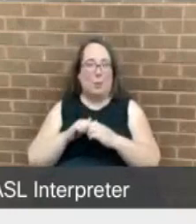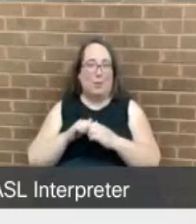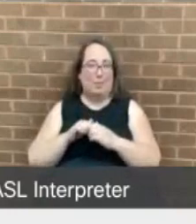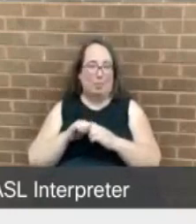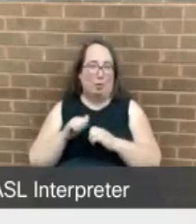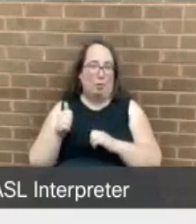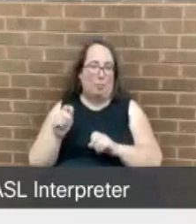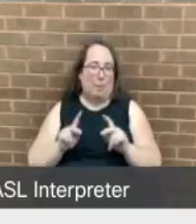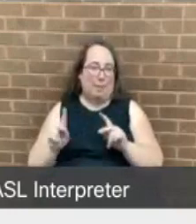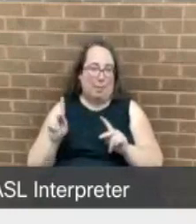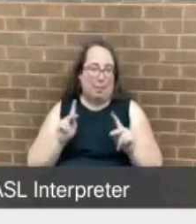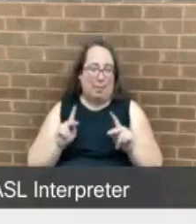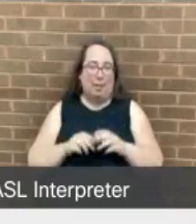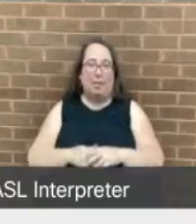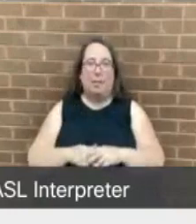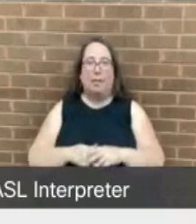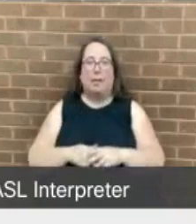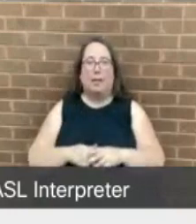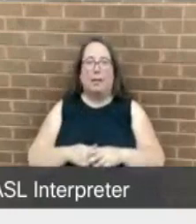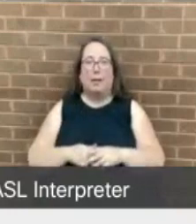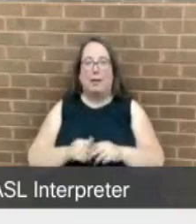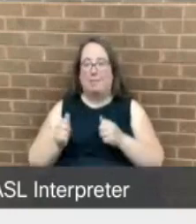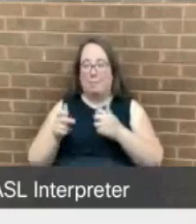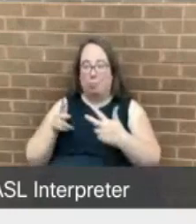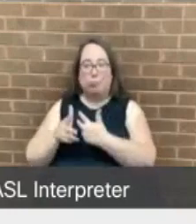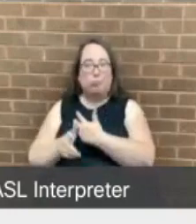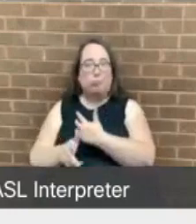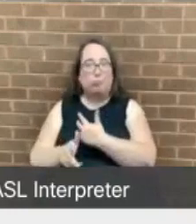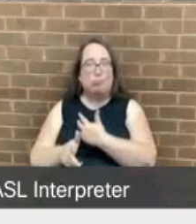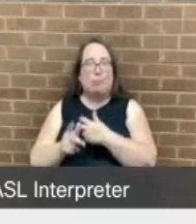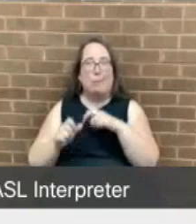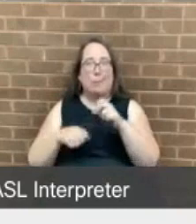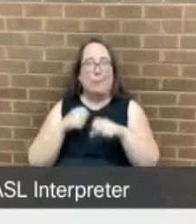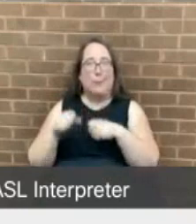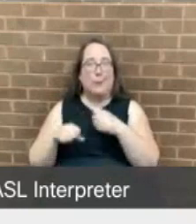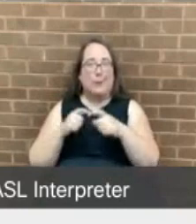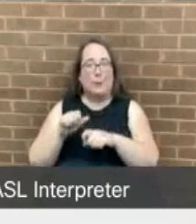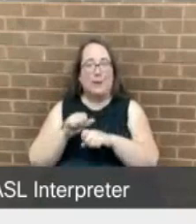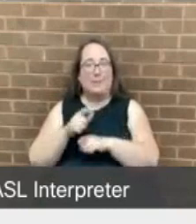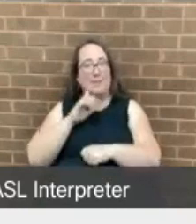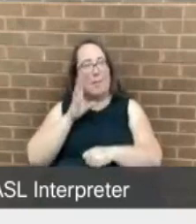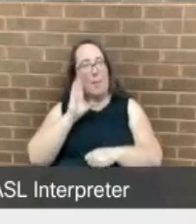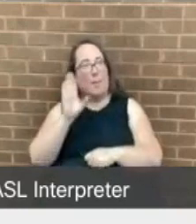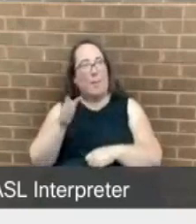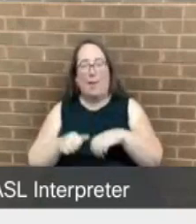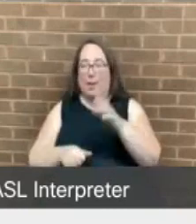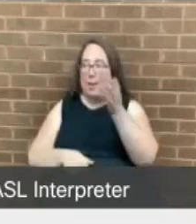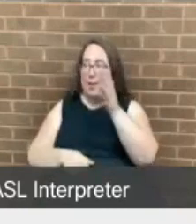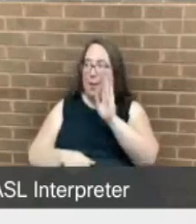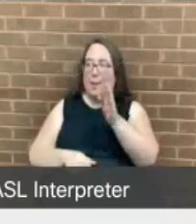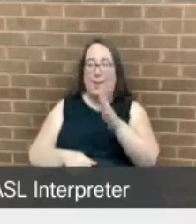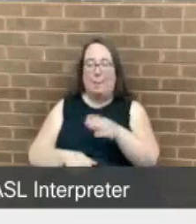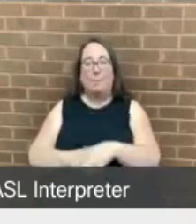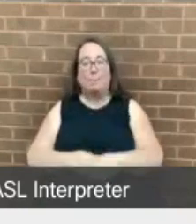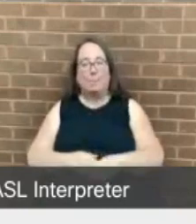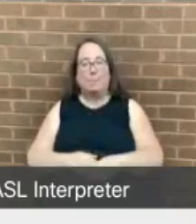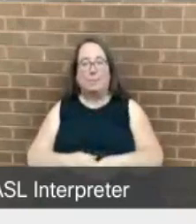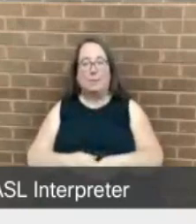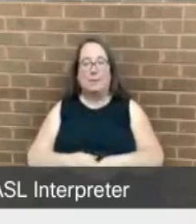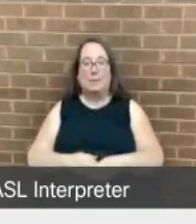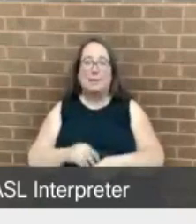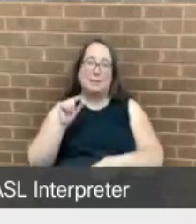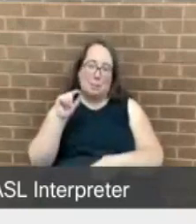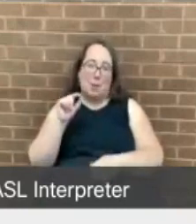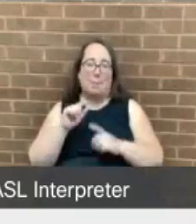if it's, you know, two neighbors going past each other as they're commuting to work and saying hi, it's small, but it's